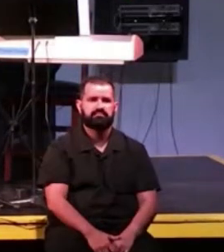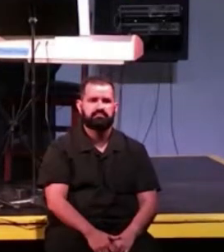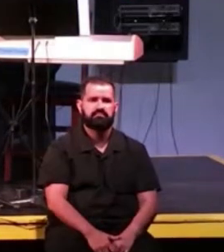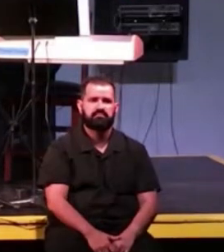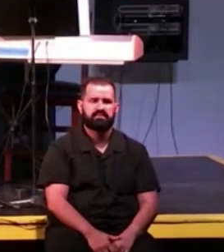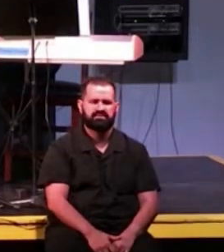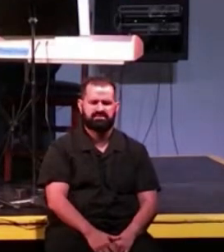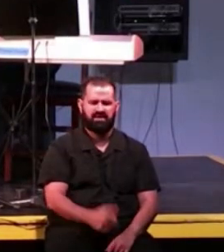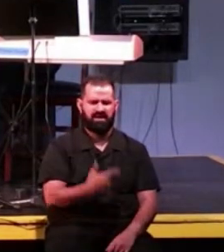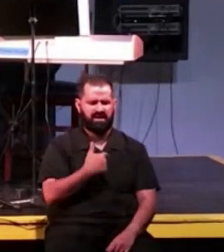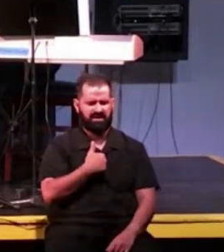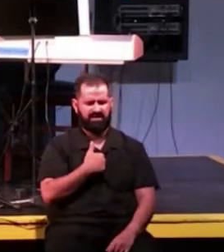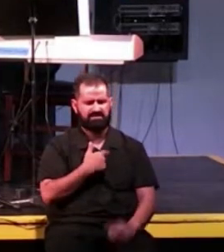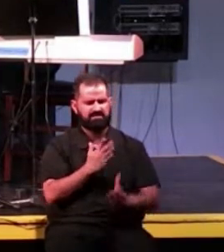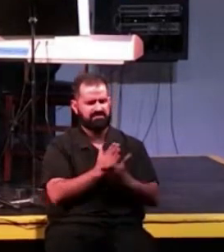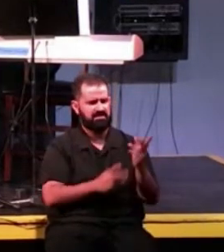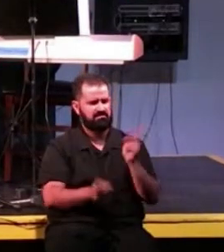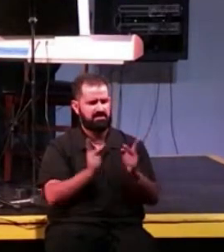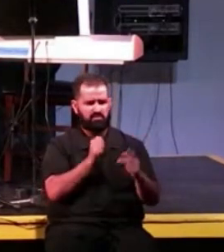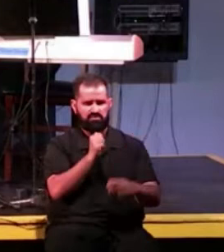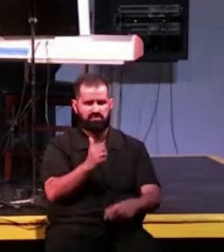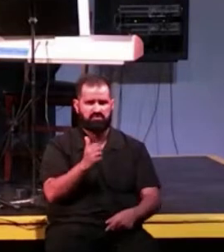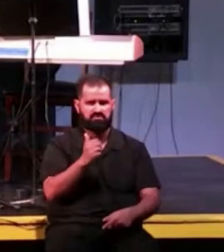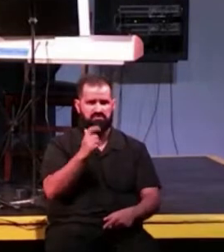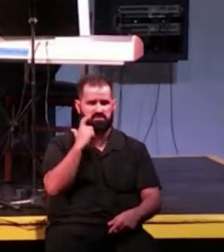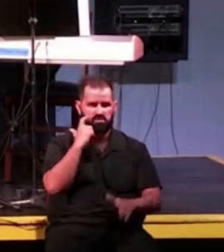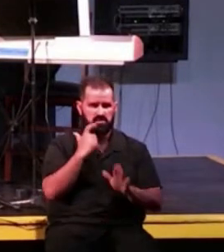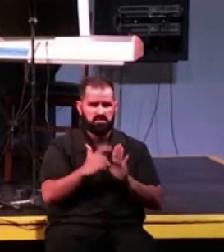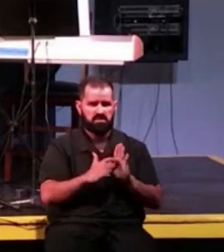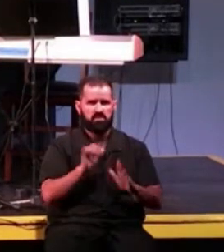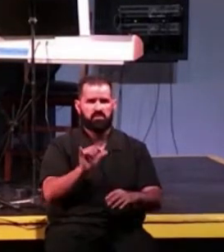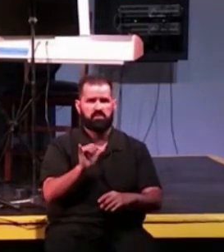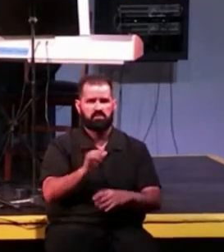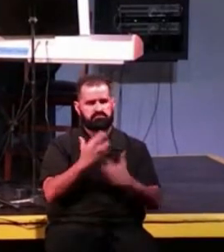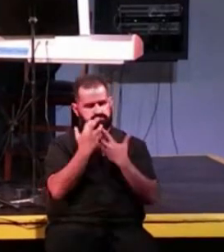Because I didn't realize what you meant for me.